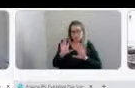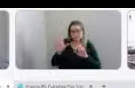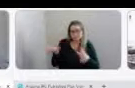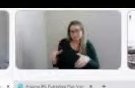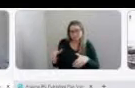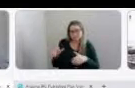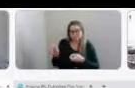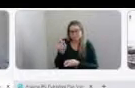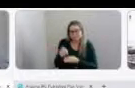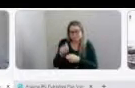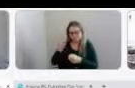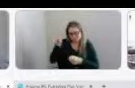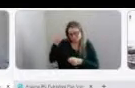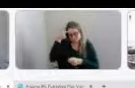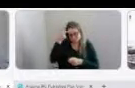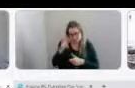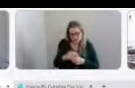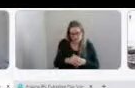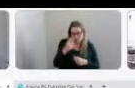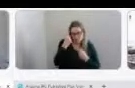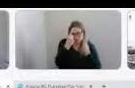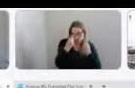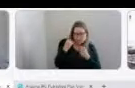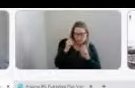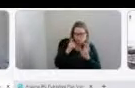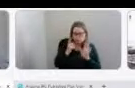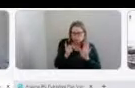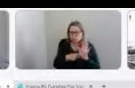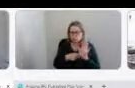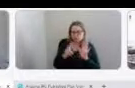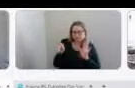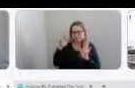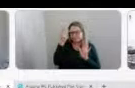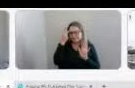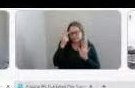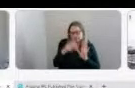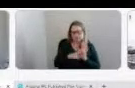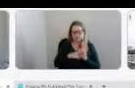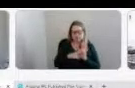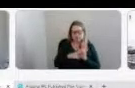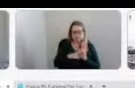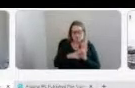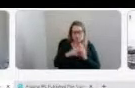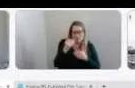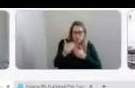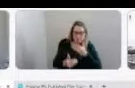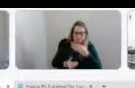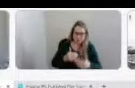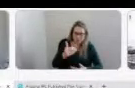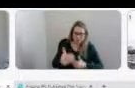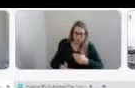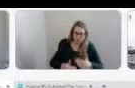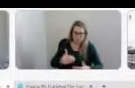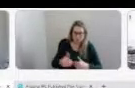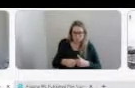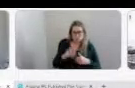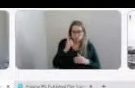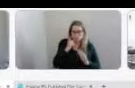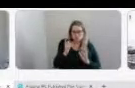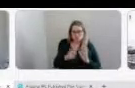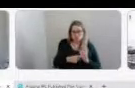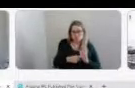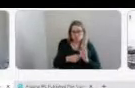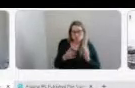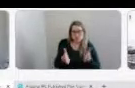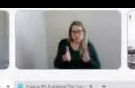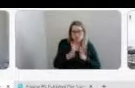breathtaking bit of i wonder if anyone will notice politics will far as this process is bound to transparency clearly we notice i ask